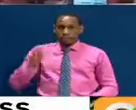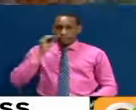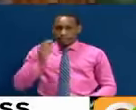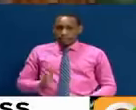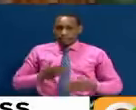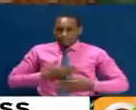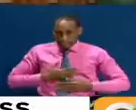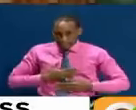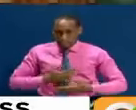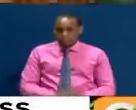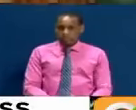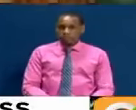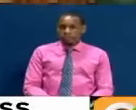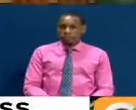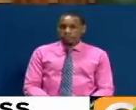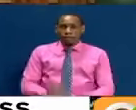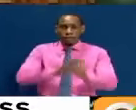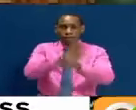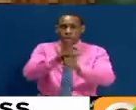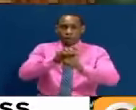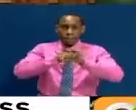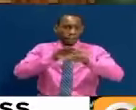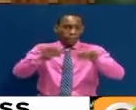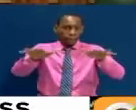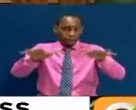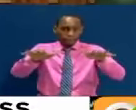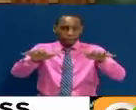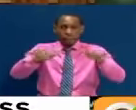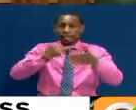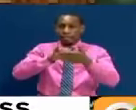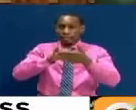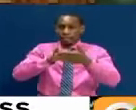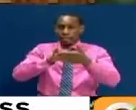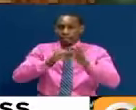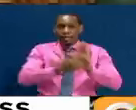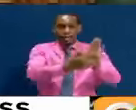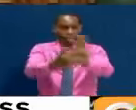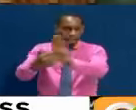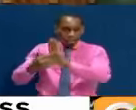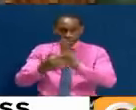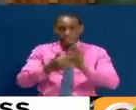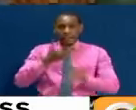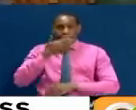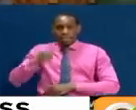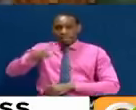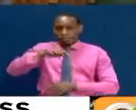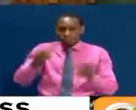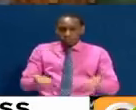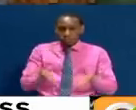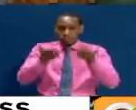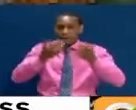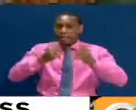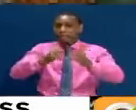Speaker, the COVID-19 pandemic has brought to the fore the urgent need for us to upscale